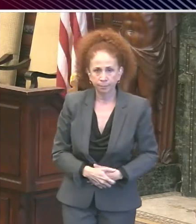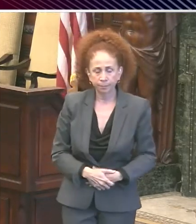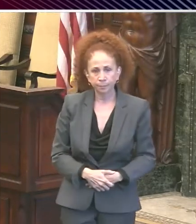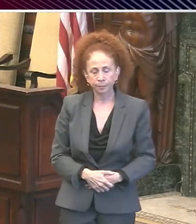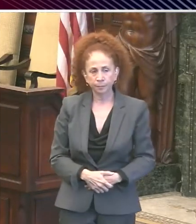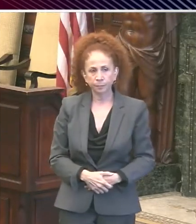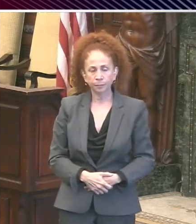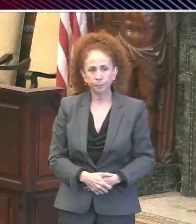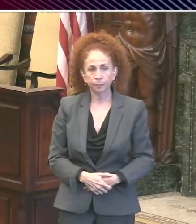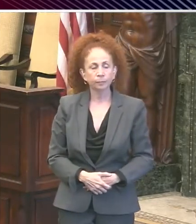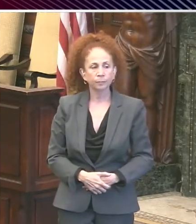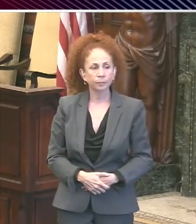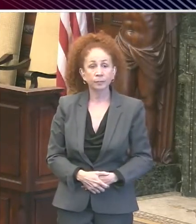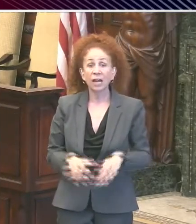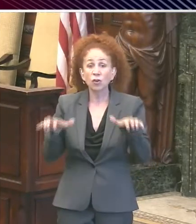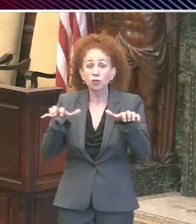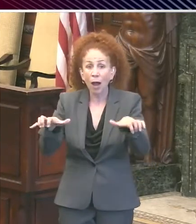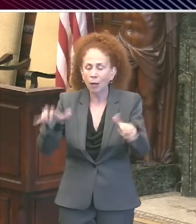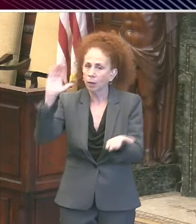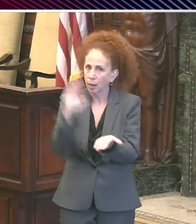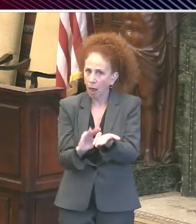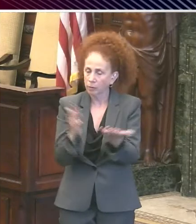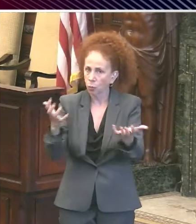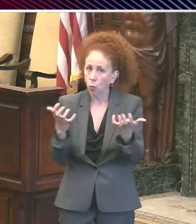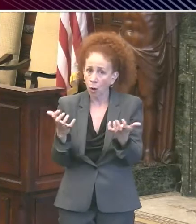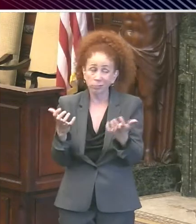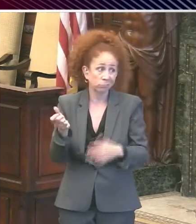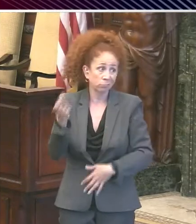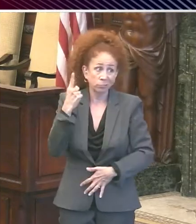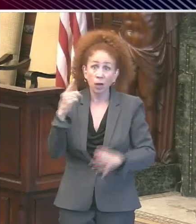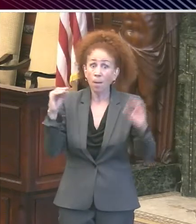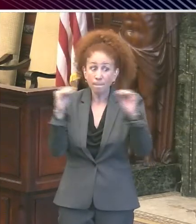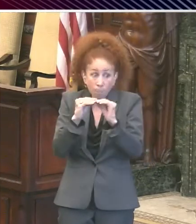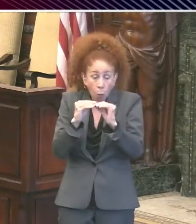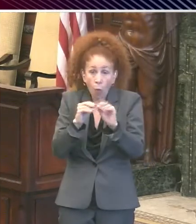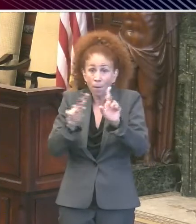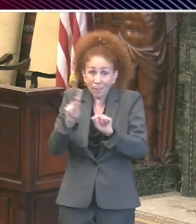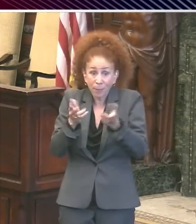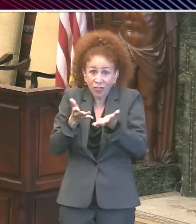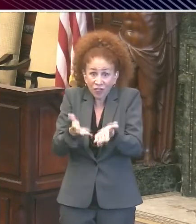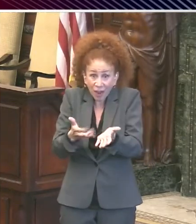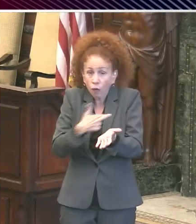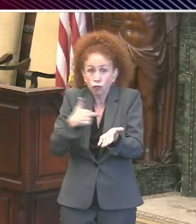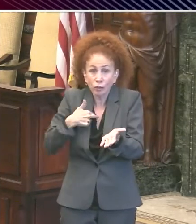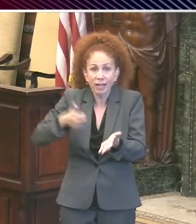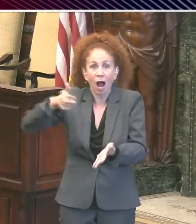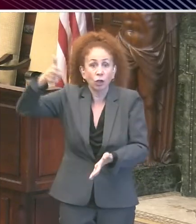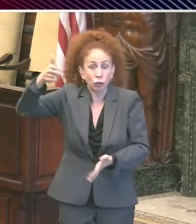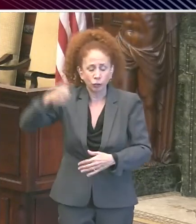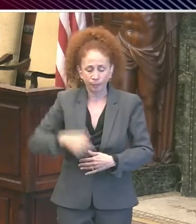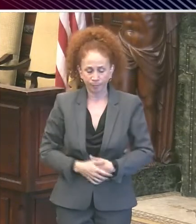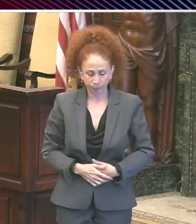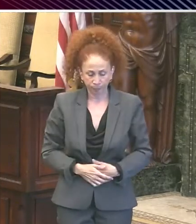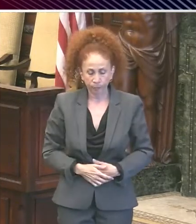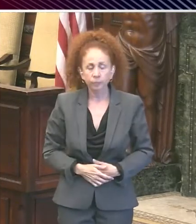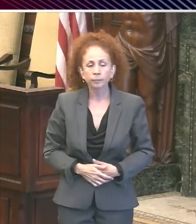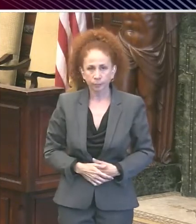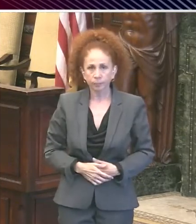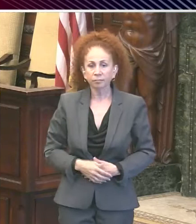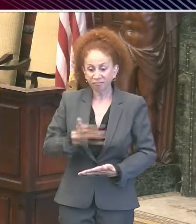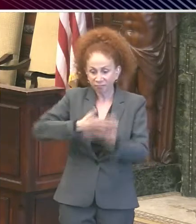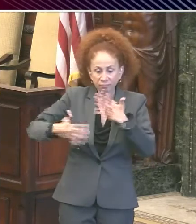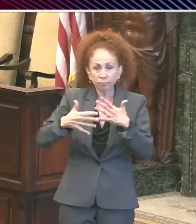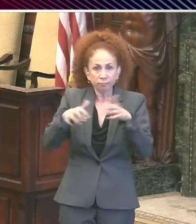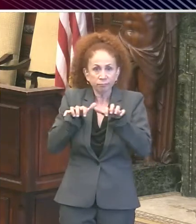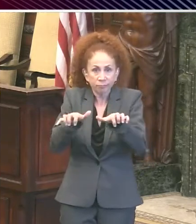And we want to reduce crowds. Simply the more people involved, the greater the risk. The more people that are close to each other, the greater the